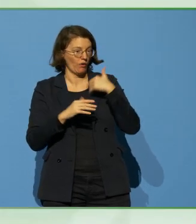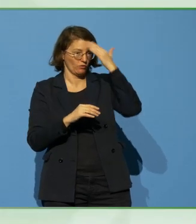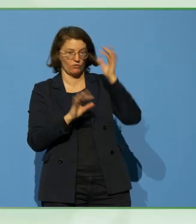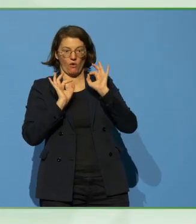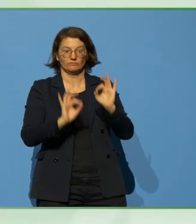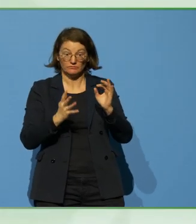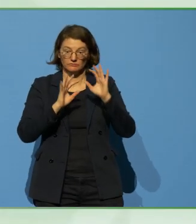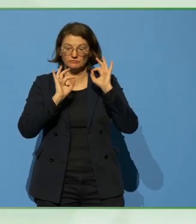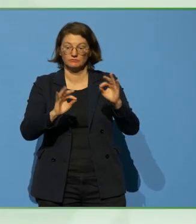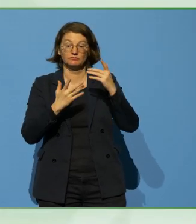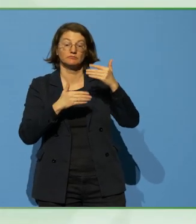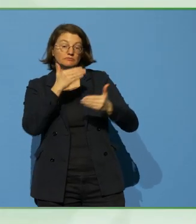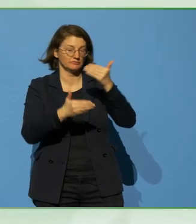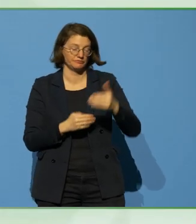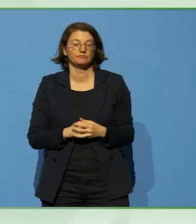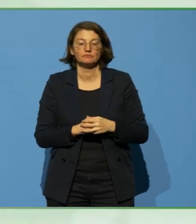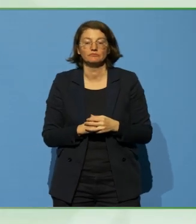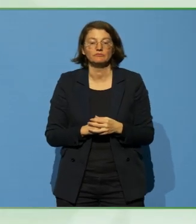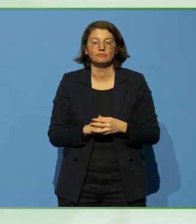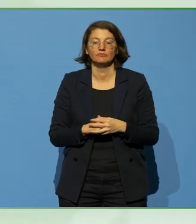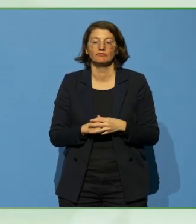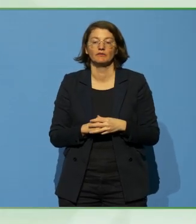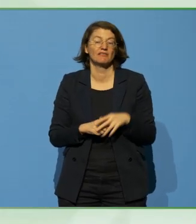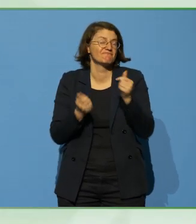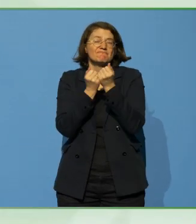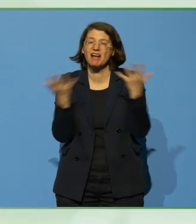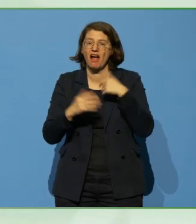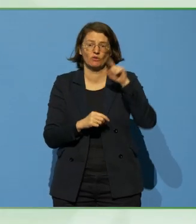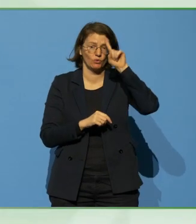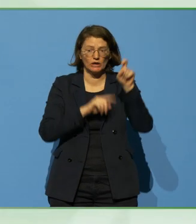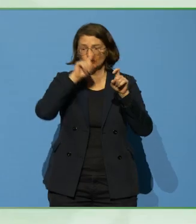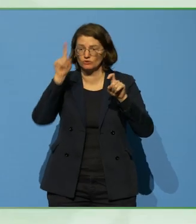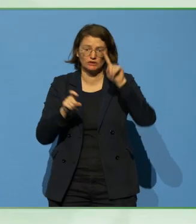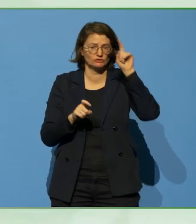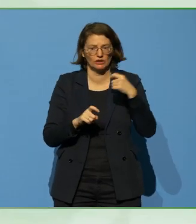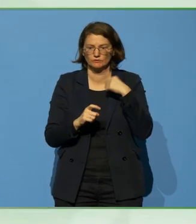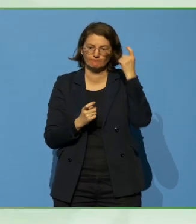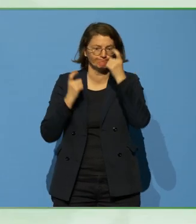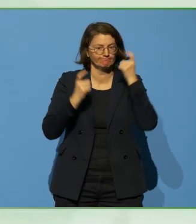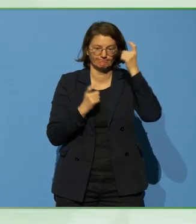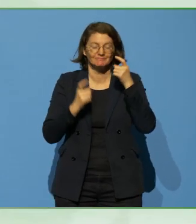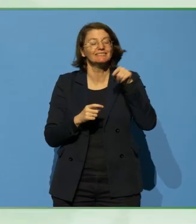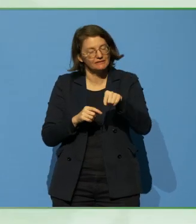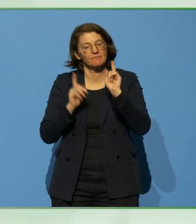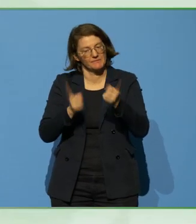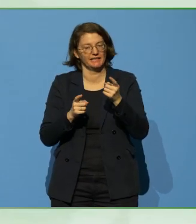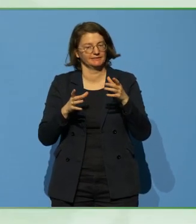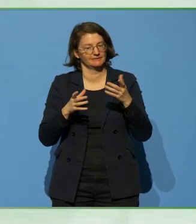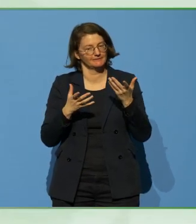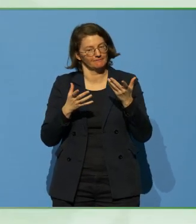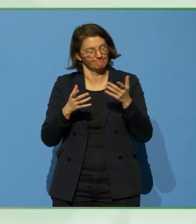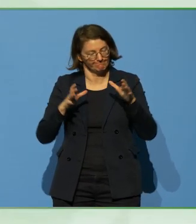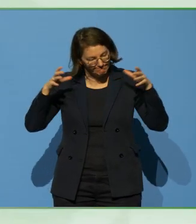avenues, because if you create things in an accessible way, including different use cases, different